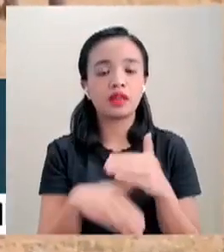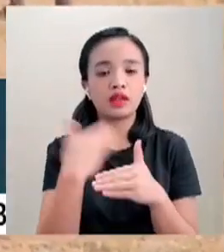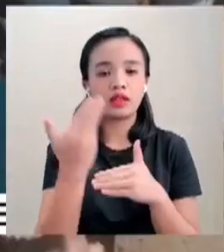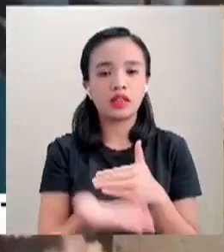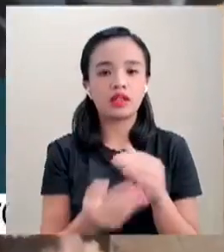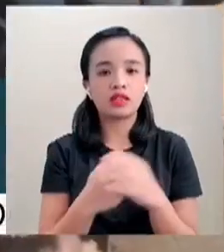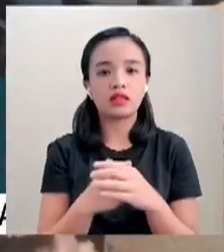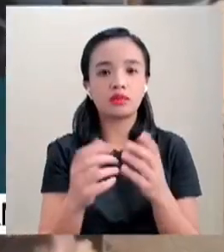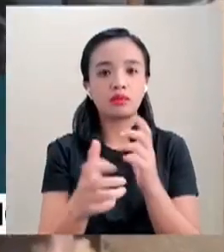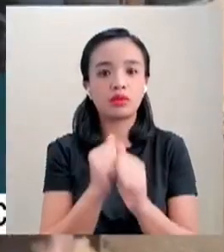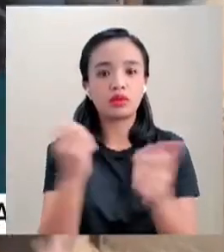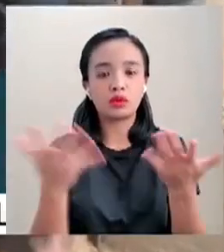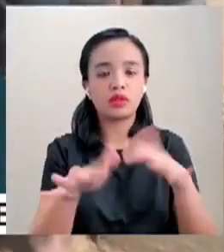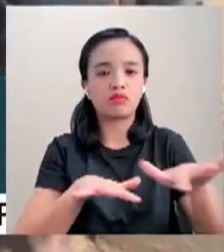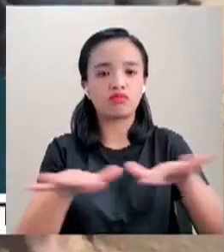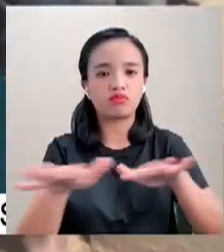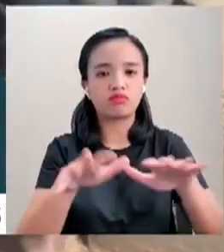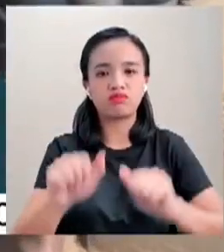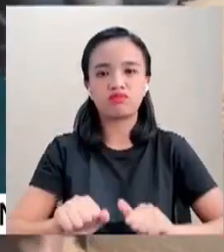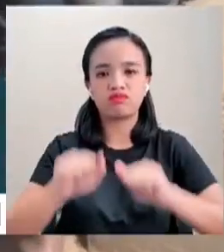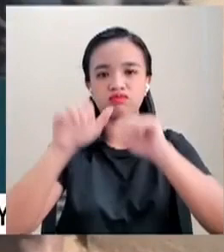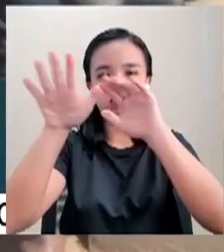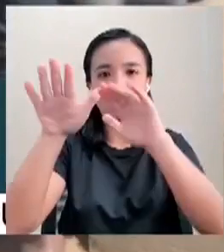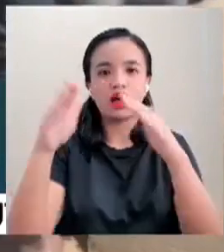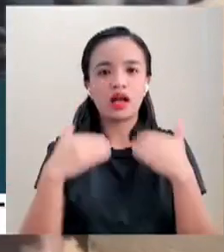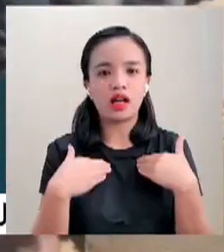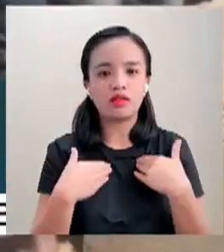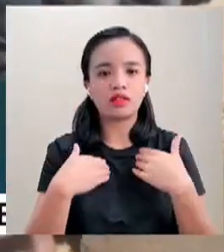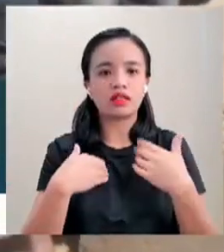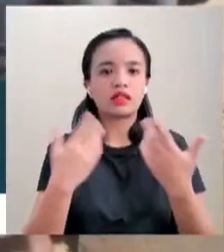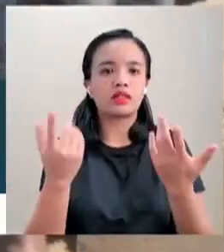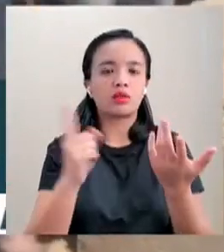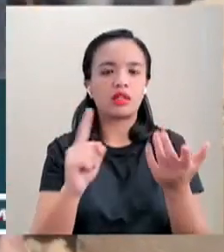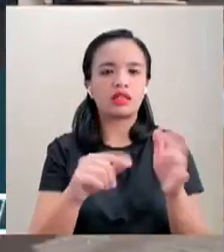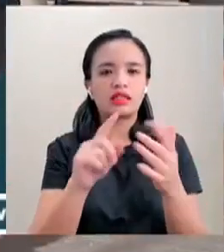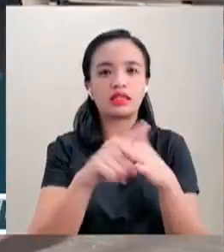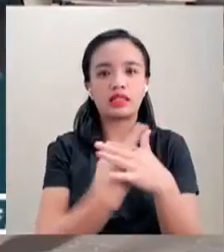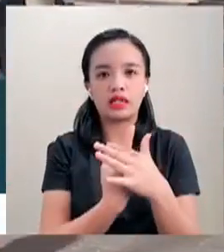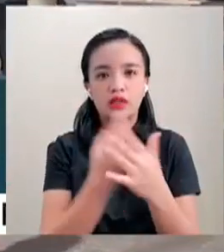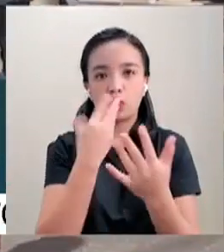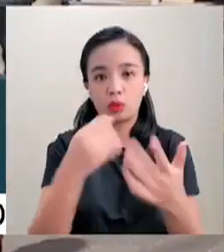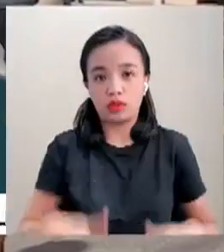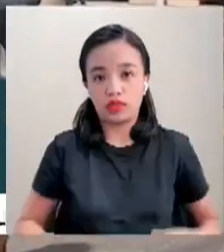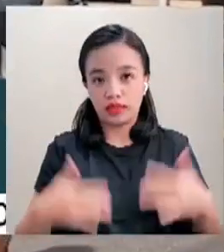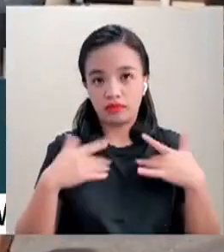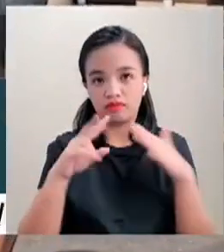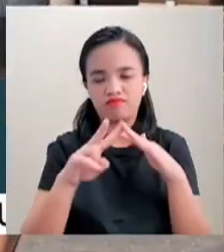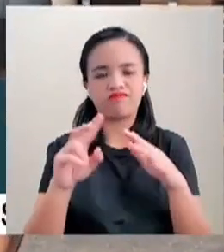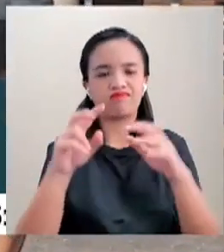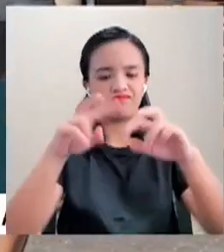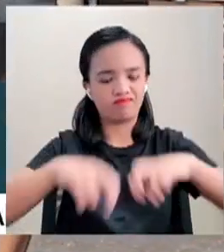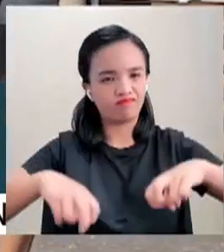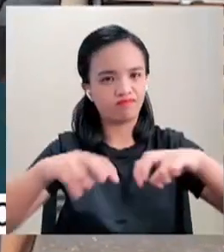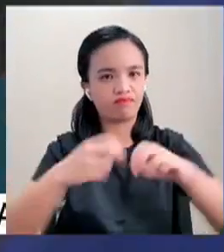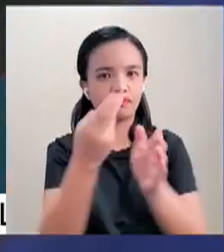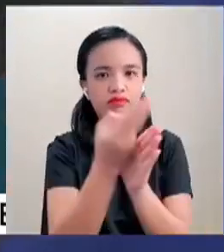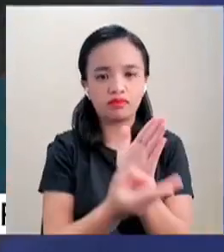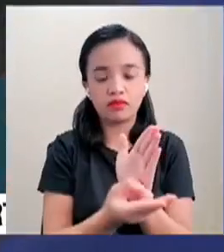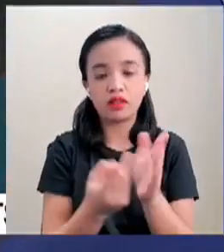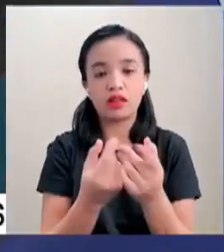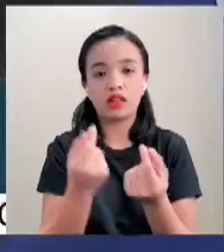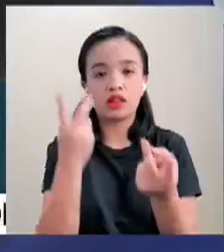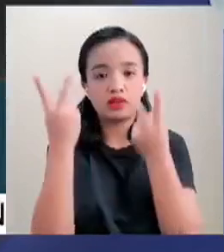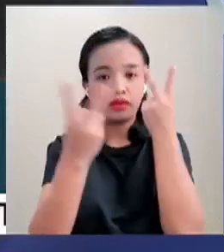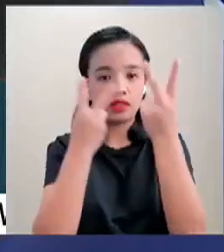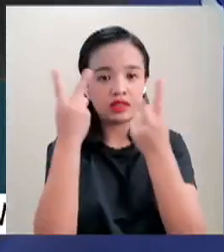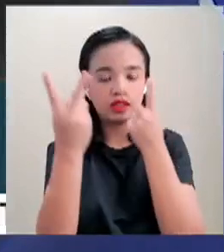mountainous regions where villagers had already begun burying their dead as of Saturday. And as Moroccans and tourists visiting their country took part in